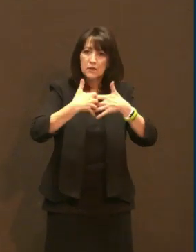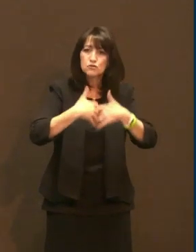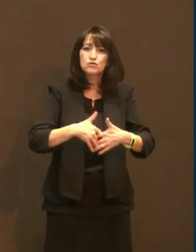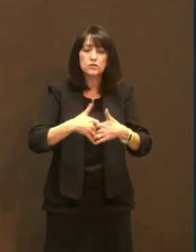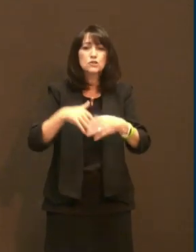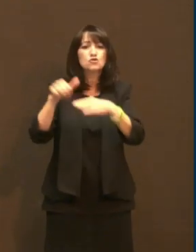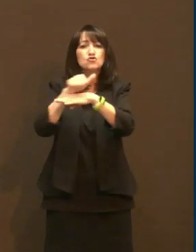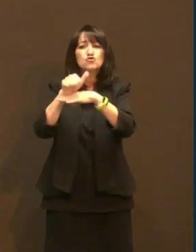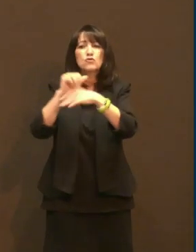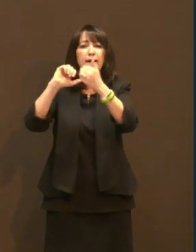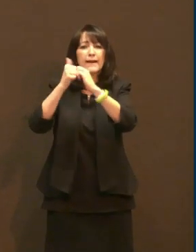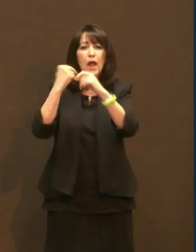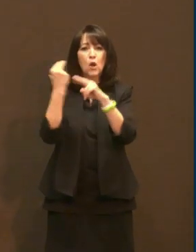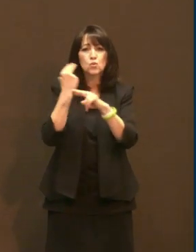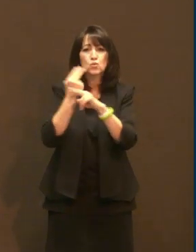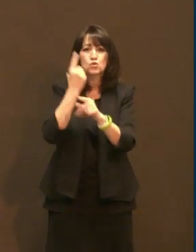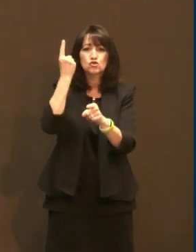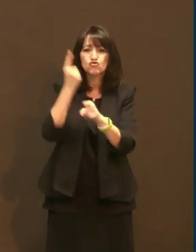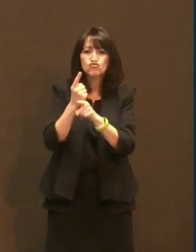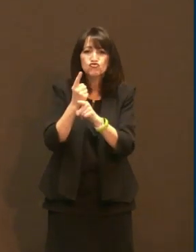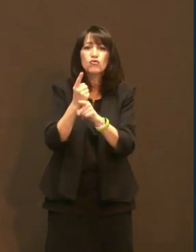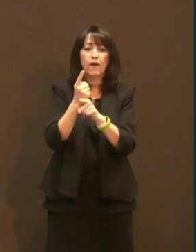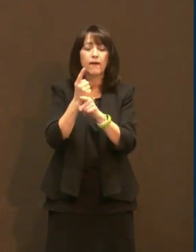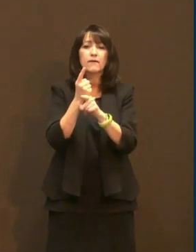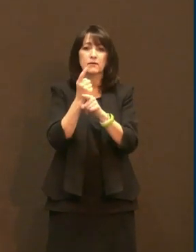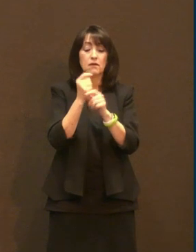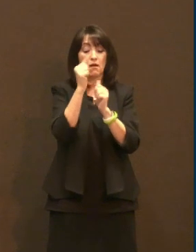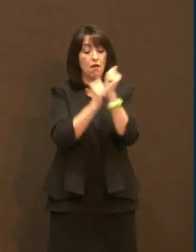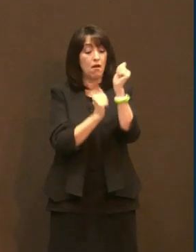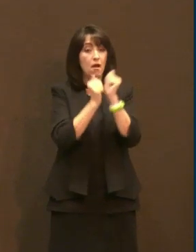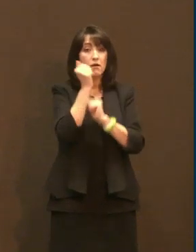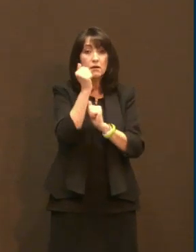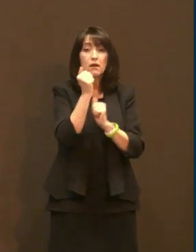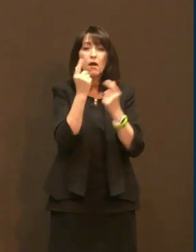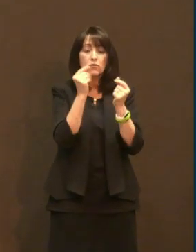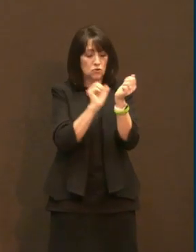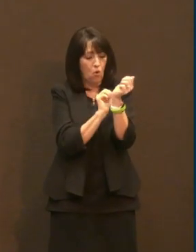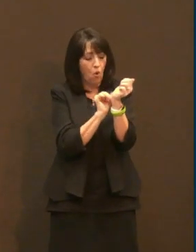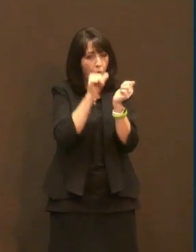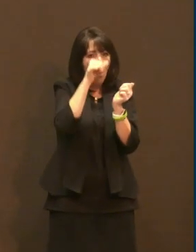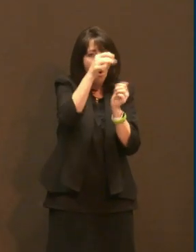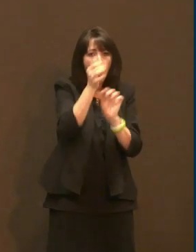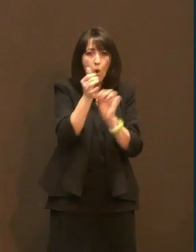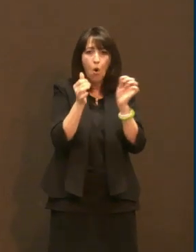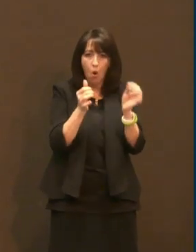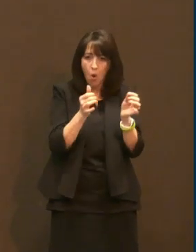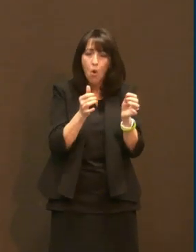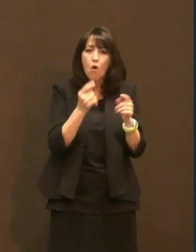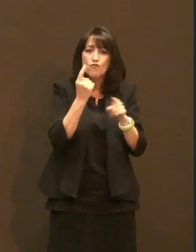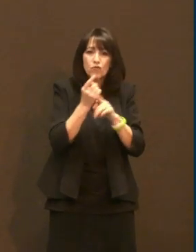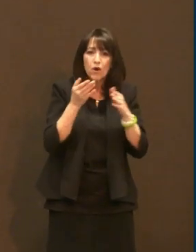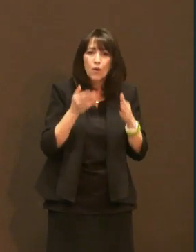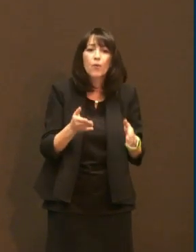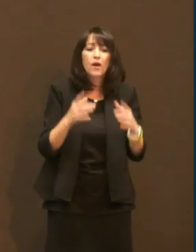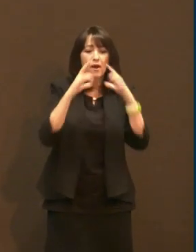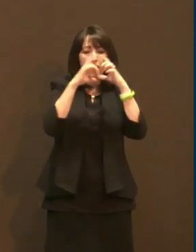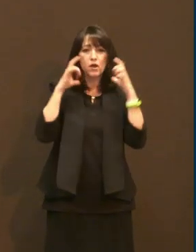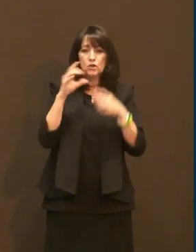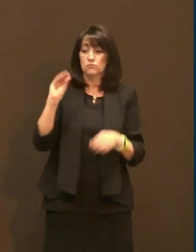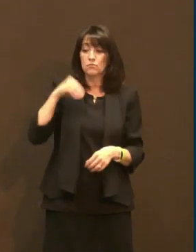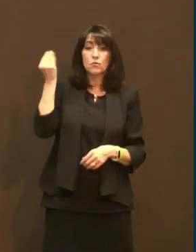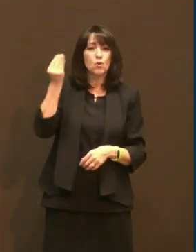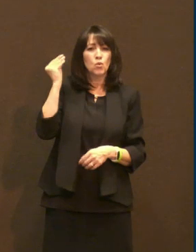help these facilities understand what to do with positive tests and kind of how to safely isolate people. So we're